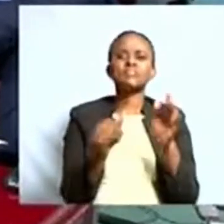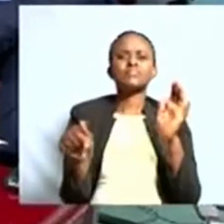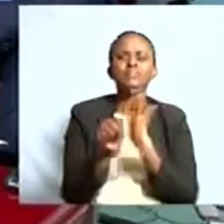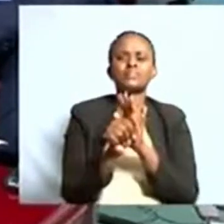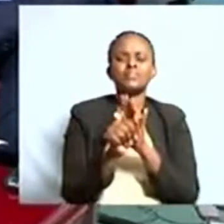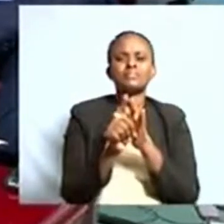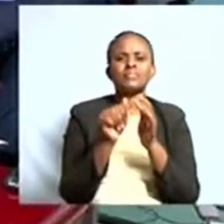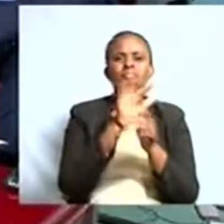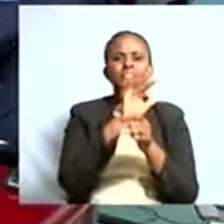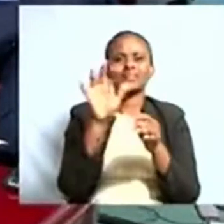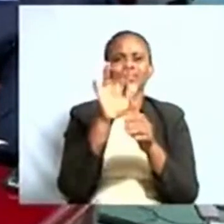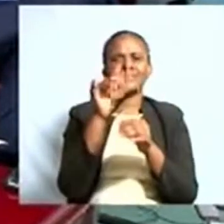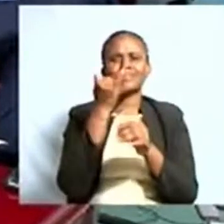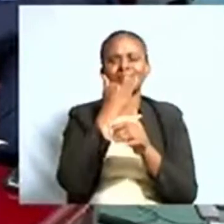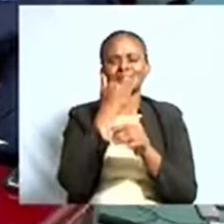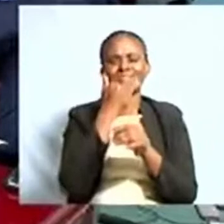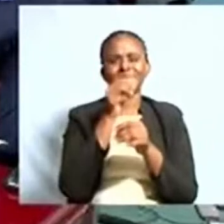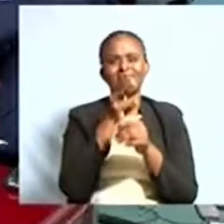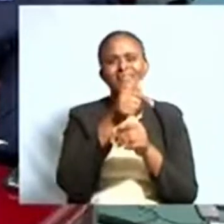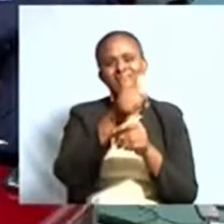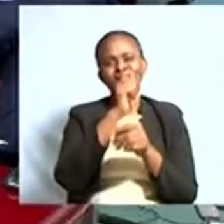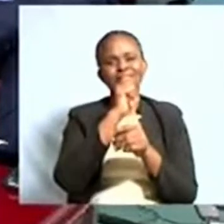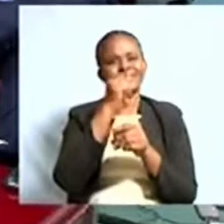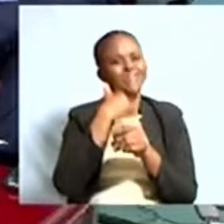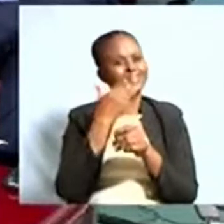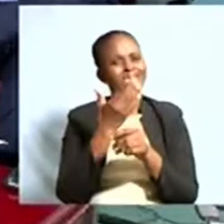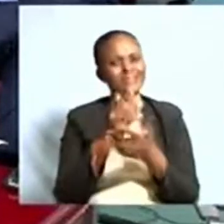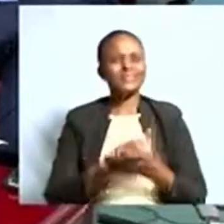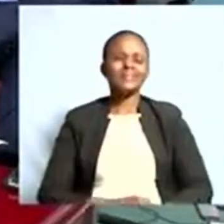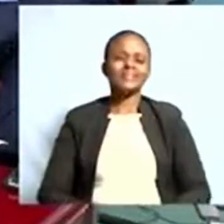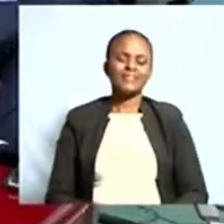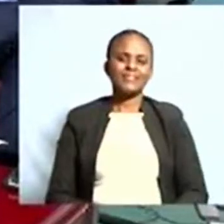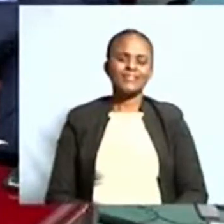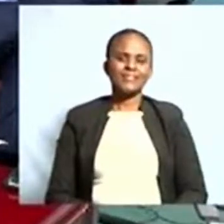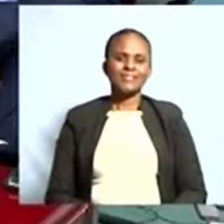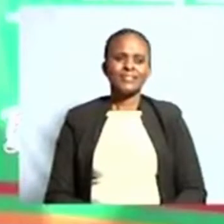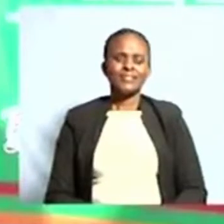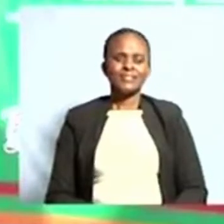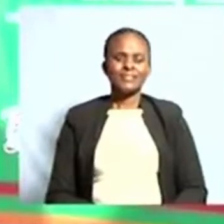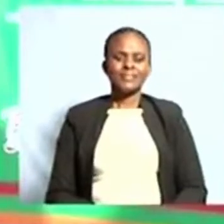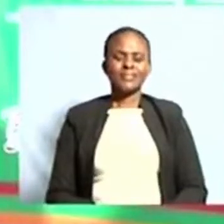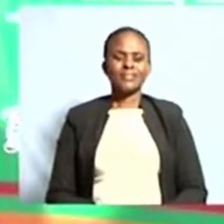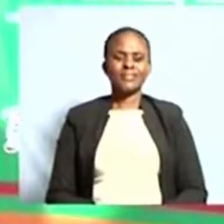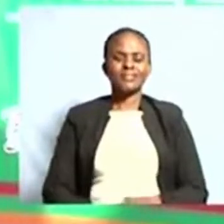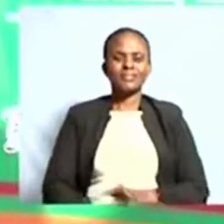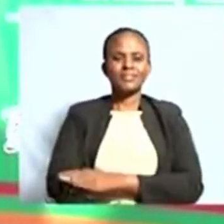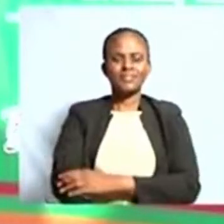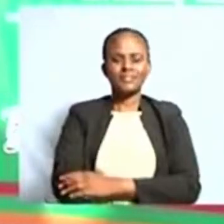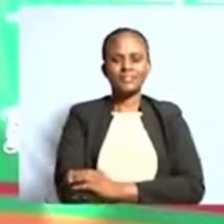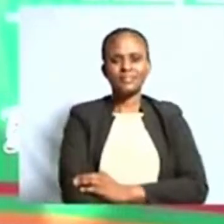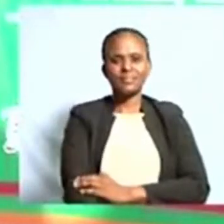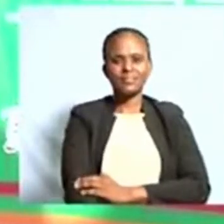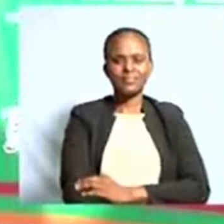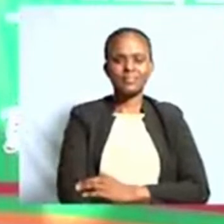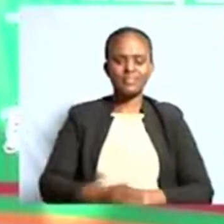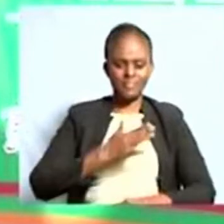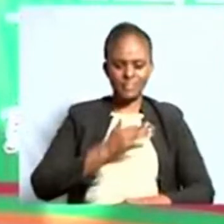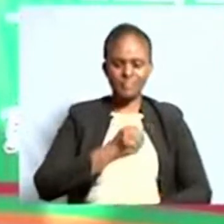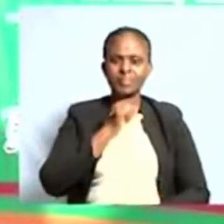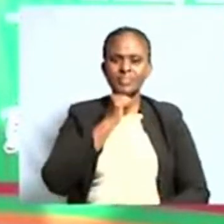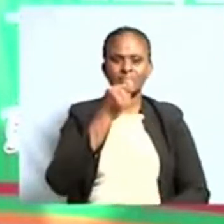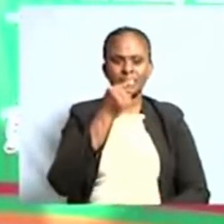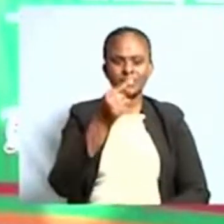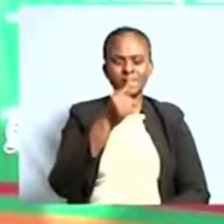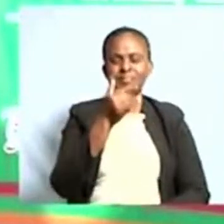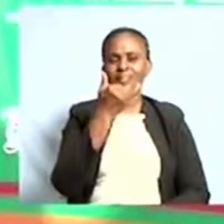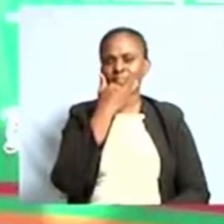misspelling. Not haven't you? I wouldn't say maybe they are intelligent enough to say if we make a wrong